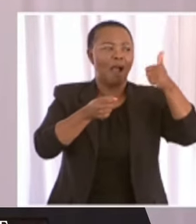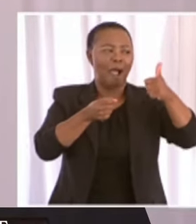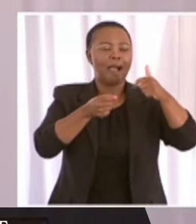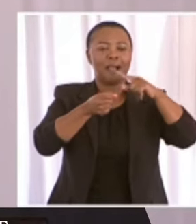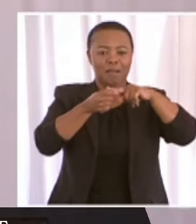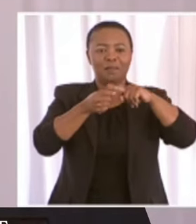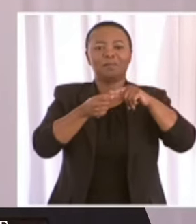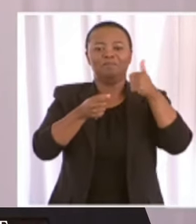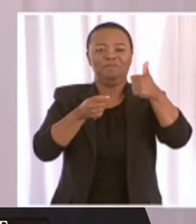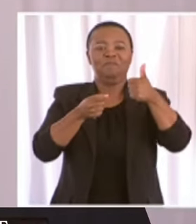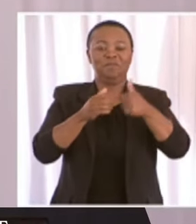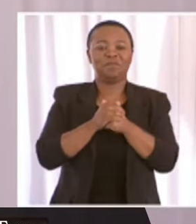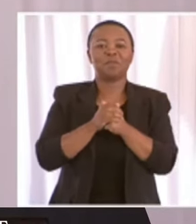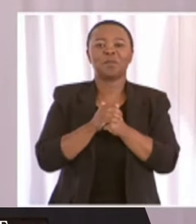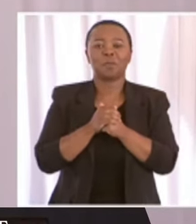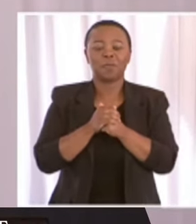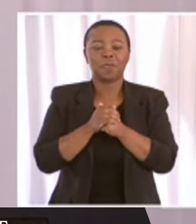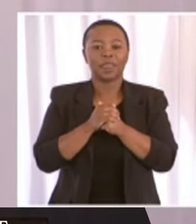There are many people